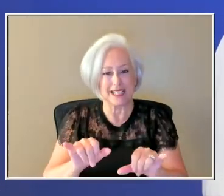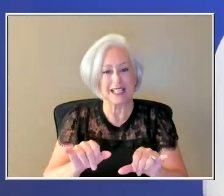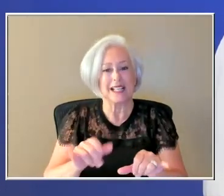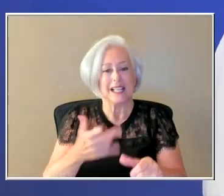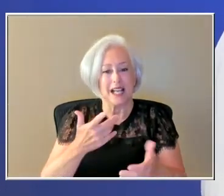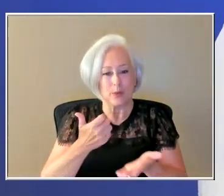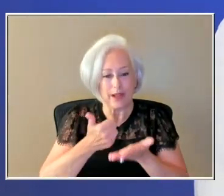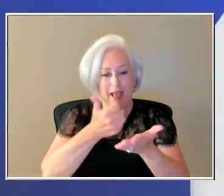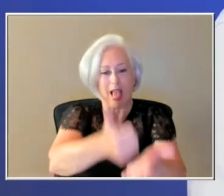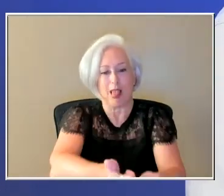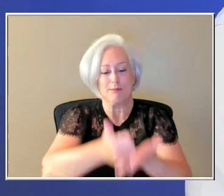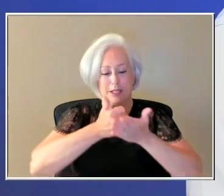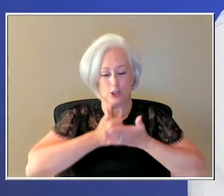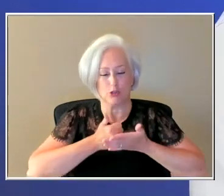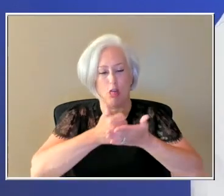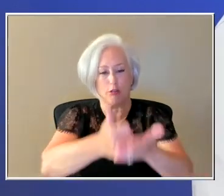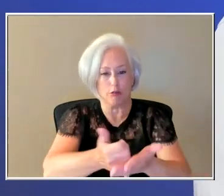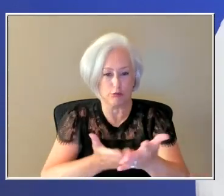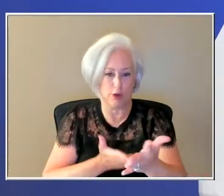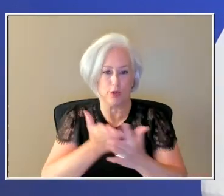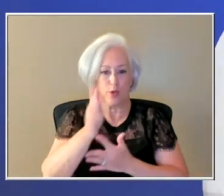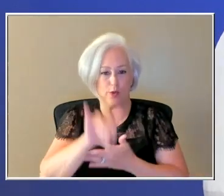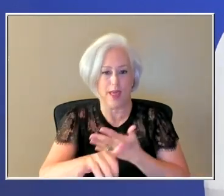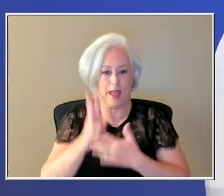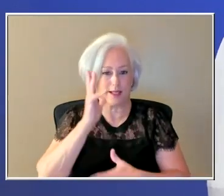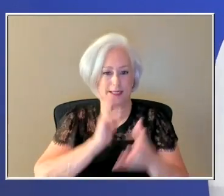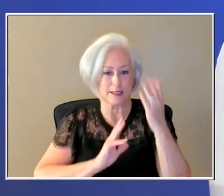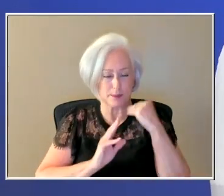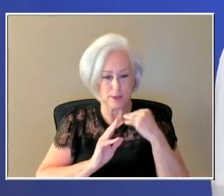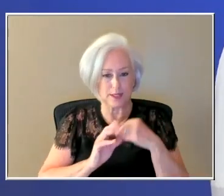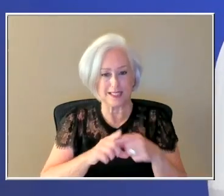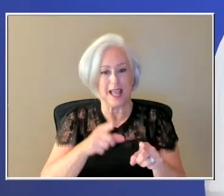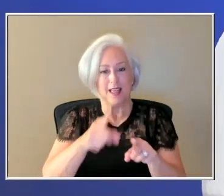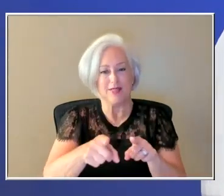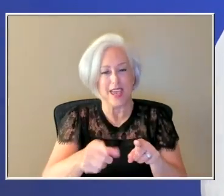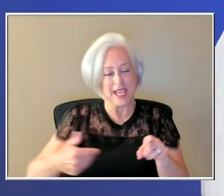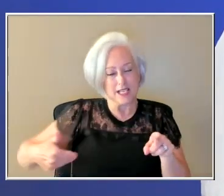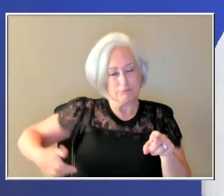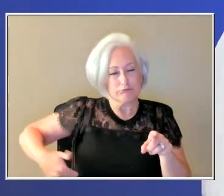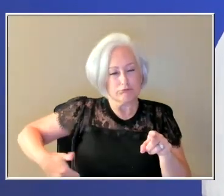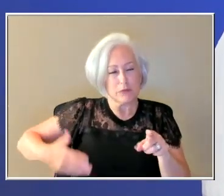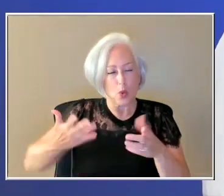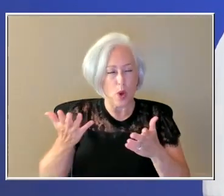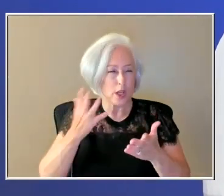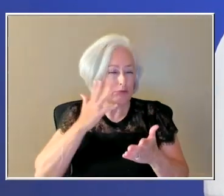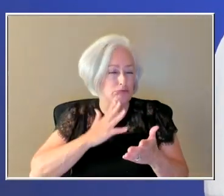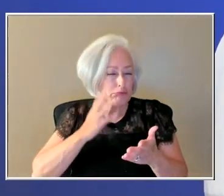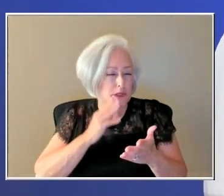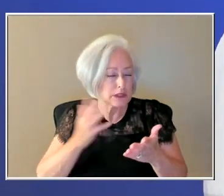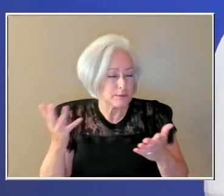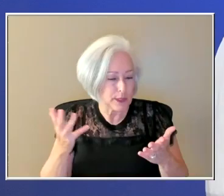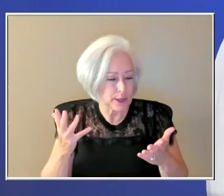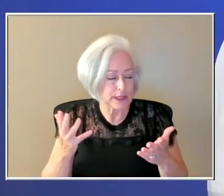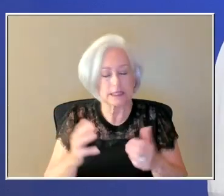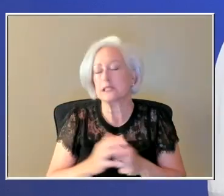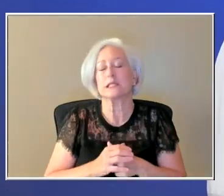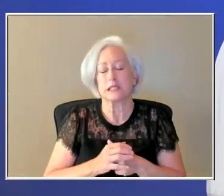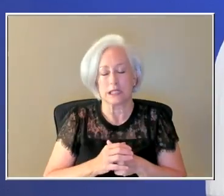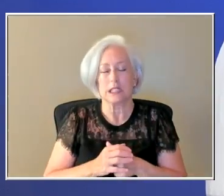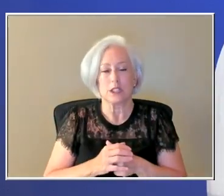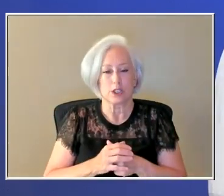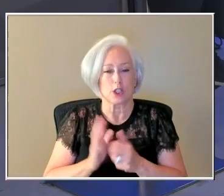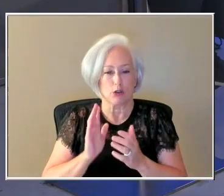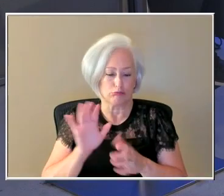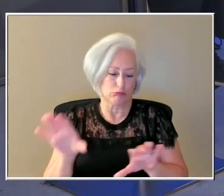other through it because they could sense what you were going through. And so just doing that.